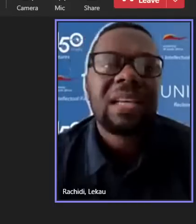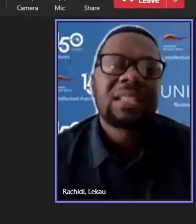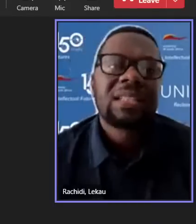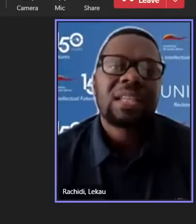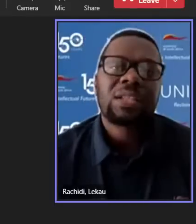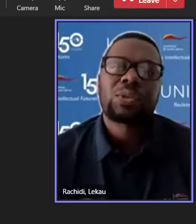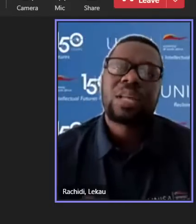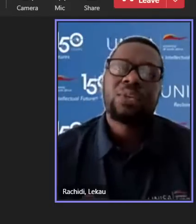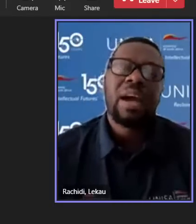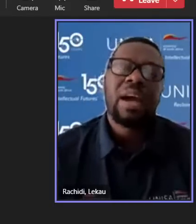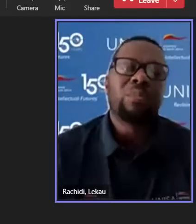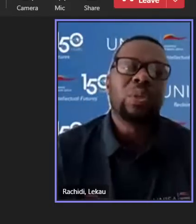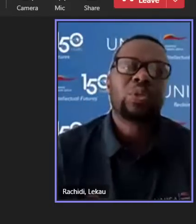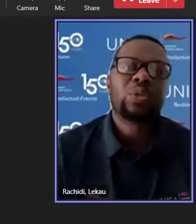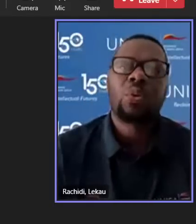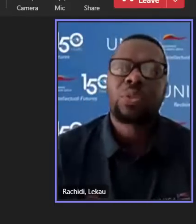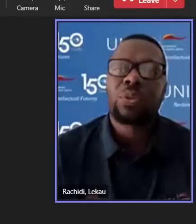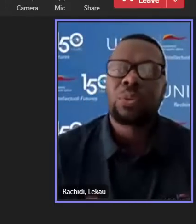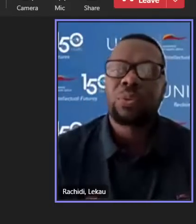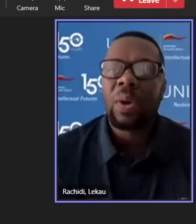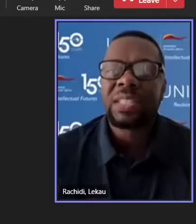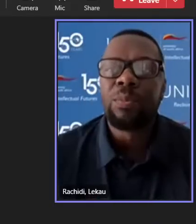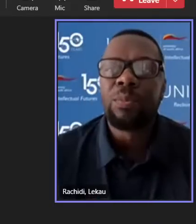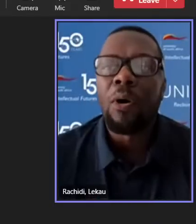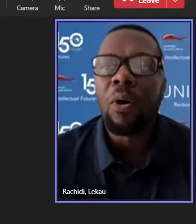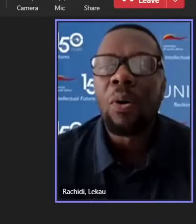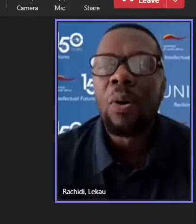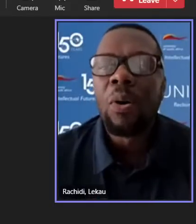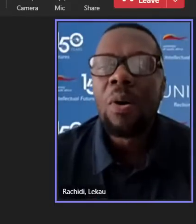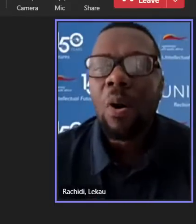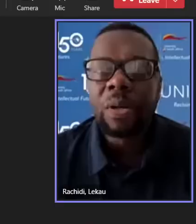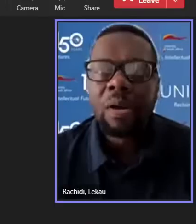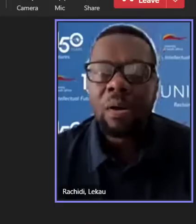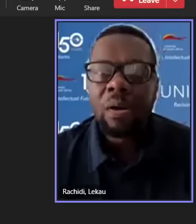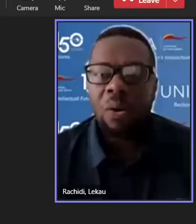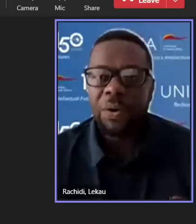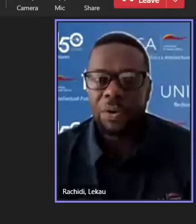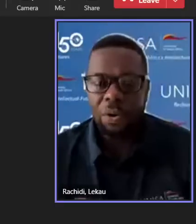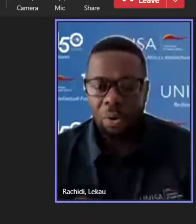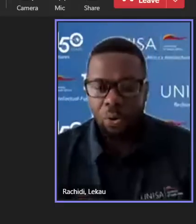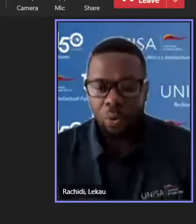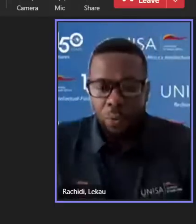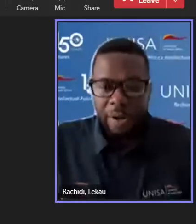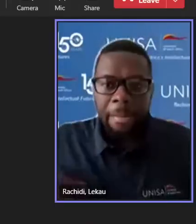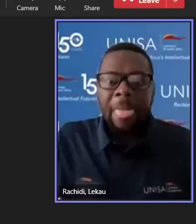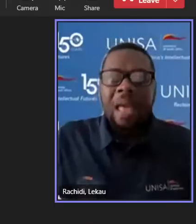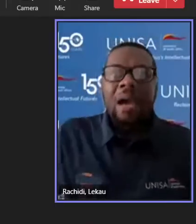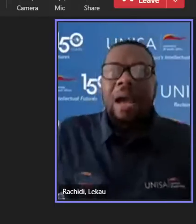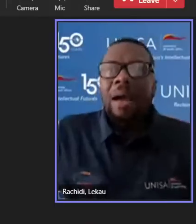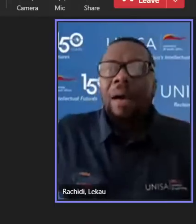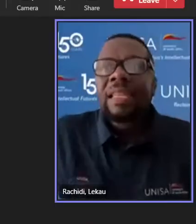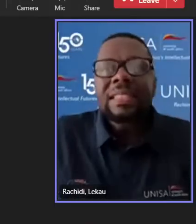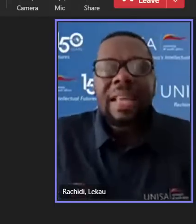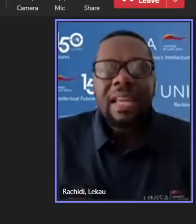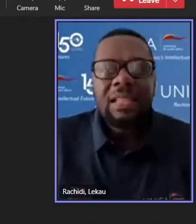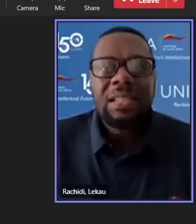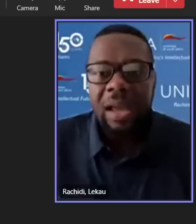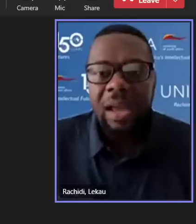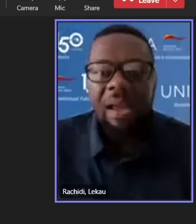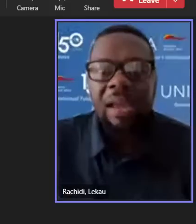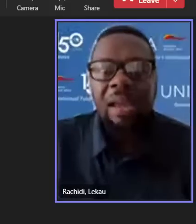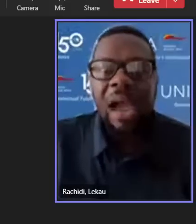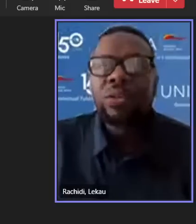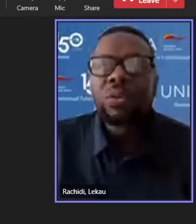the chat just so that you are able to go through it once more on your own. At this